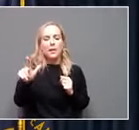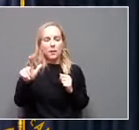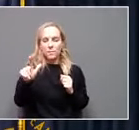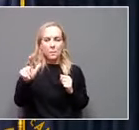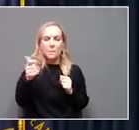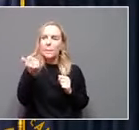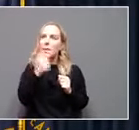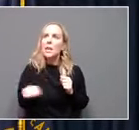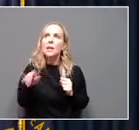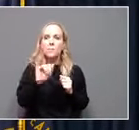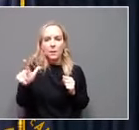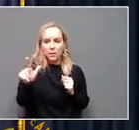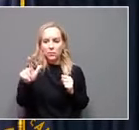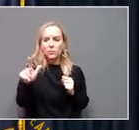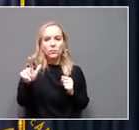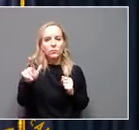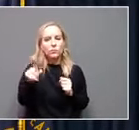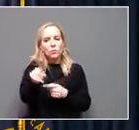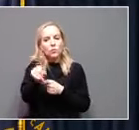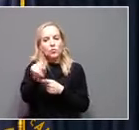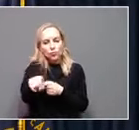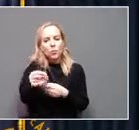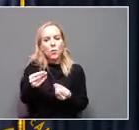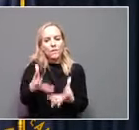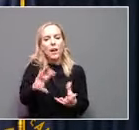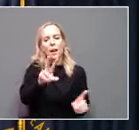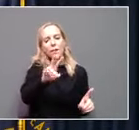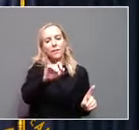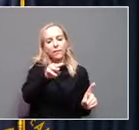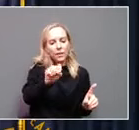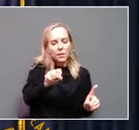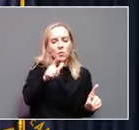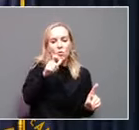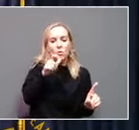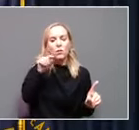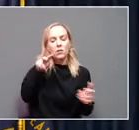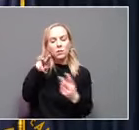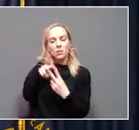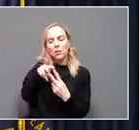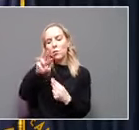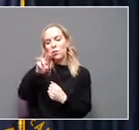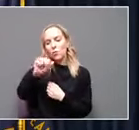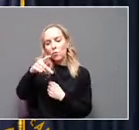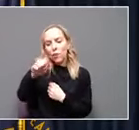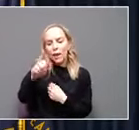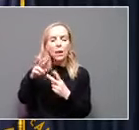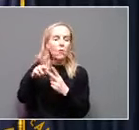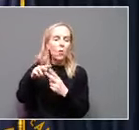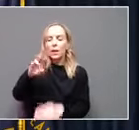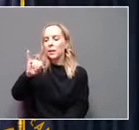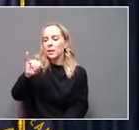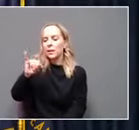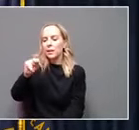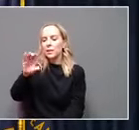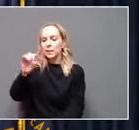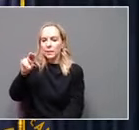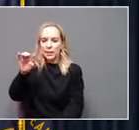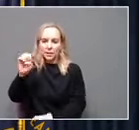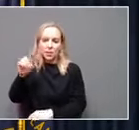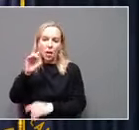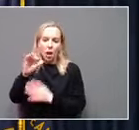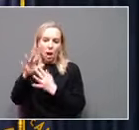any bill ought to provide victims of rape and incest options. After everything those